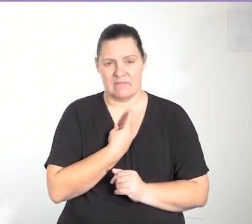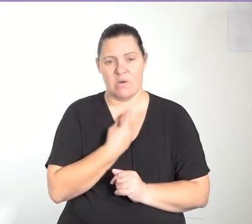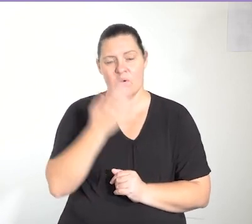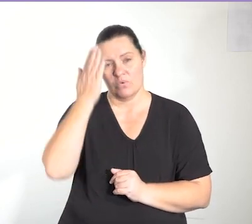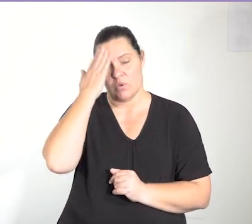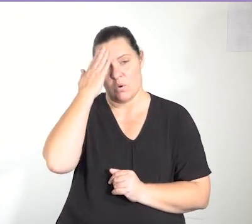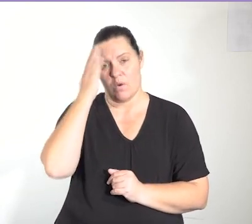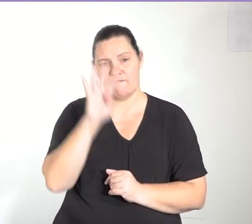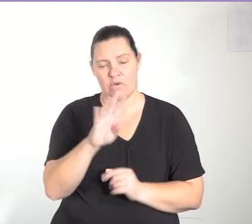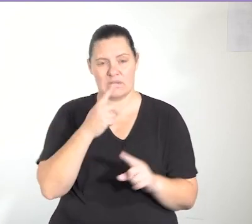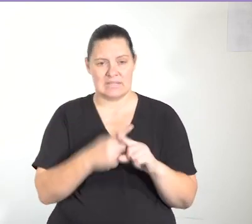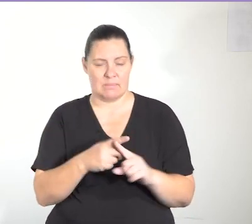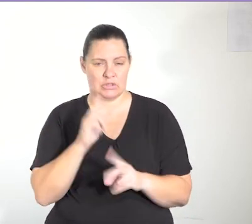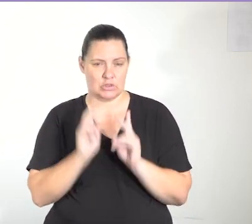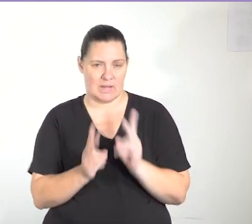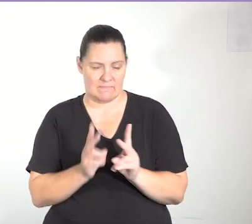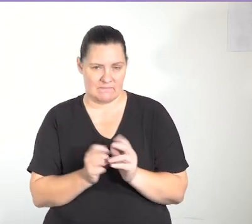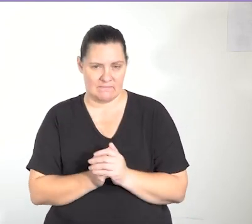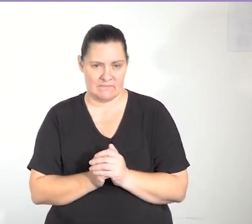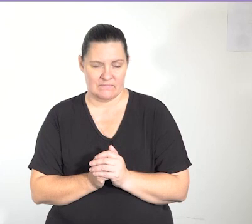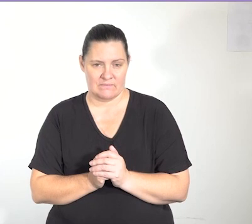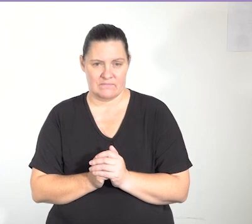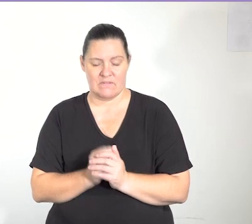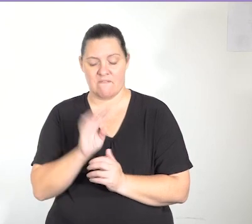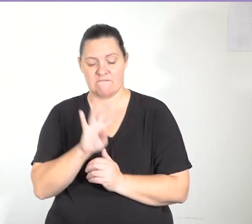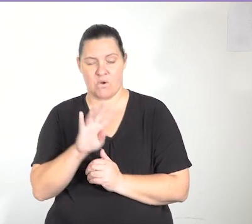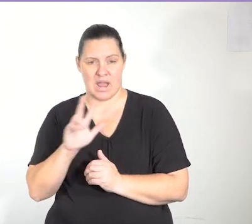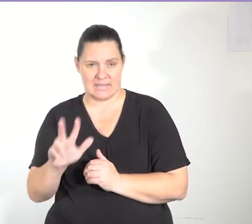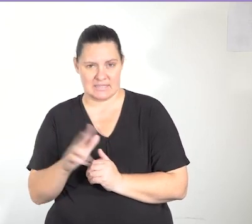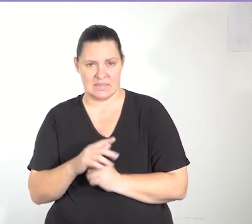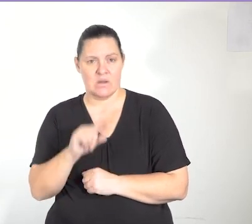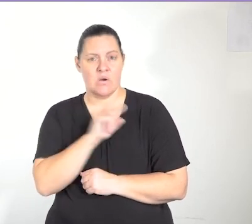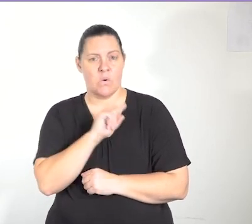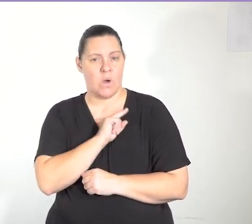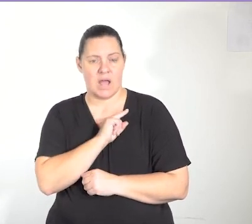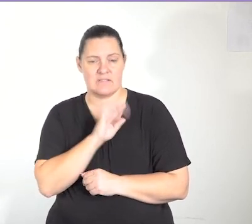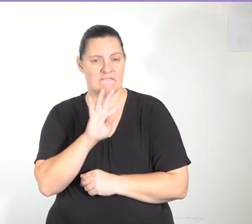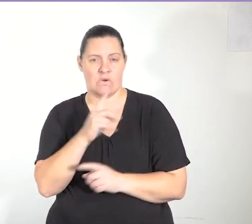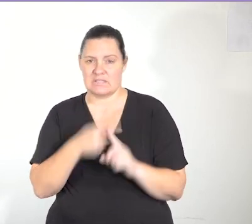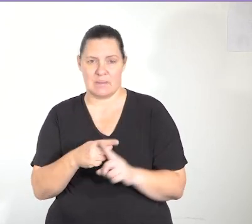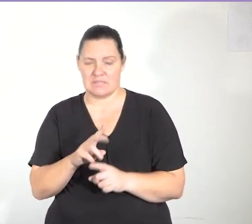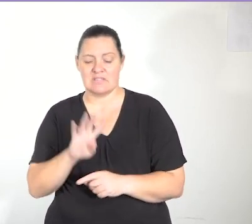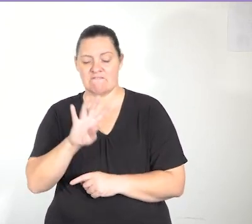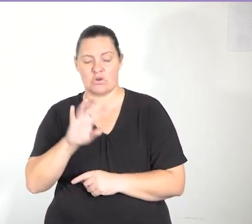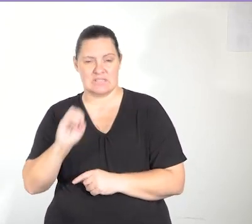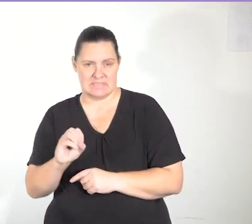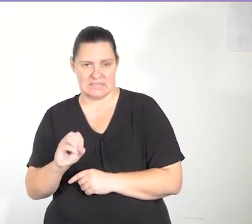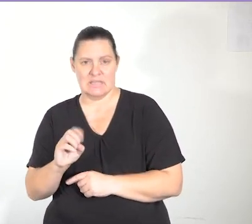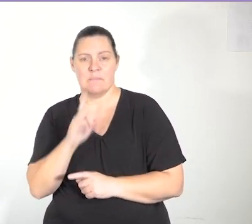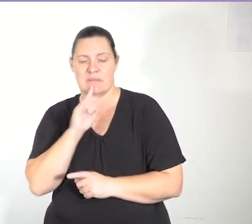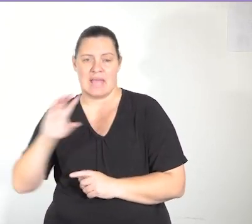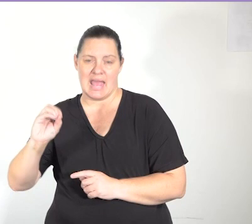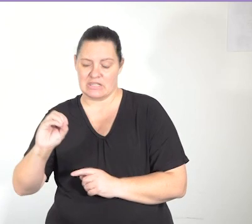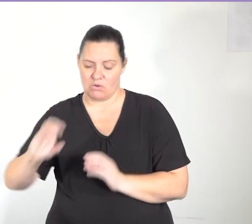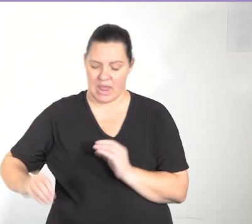we know that 4 times 12 is 48. But because this is not 4 times 12, it's 40 times